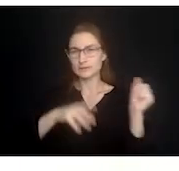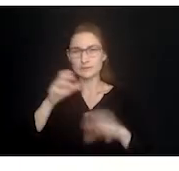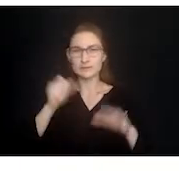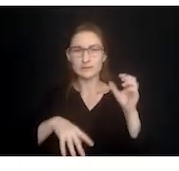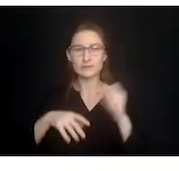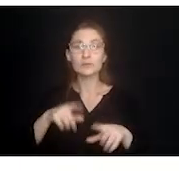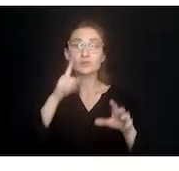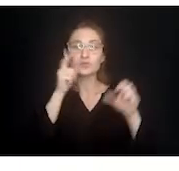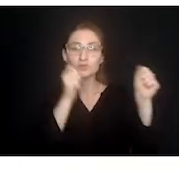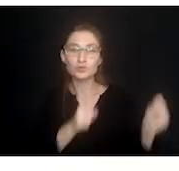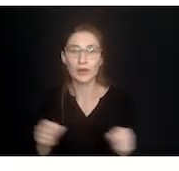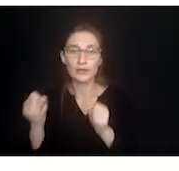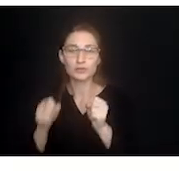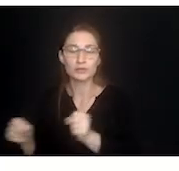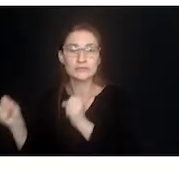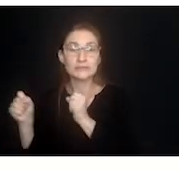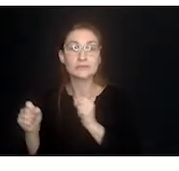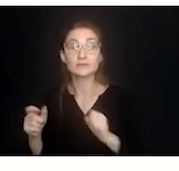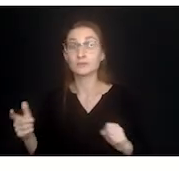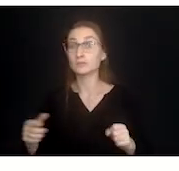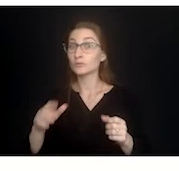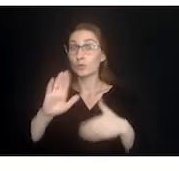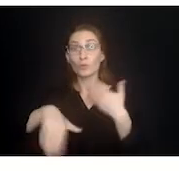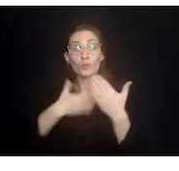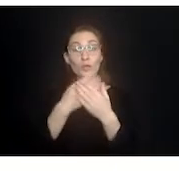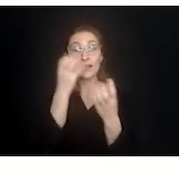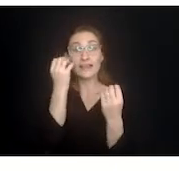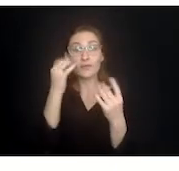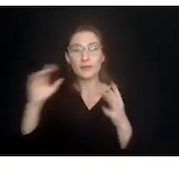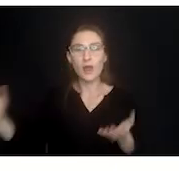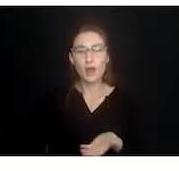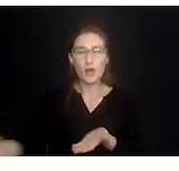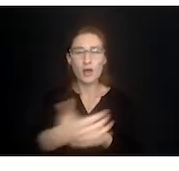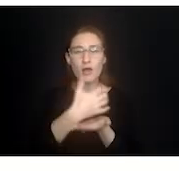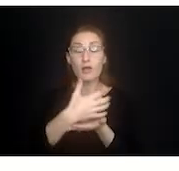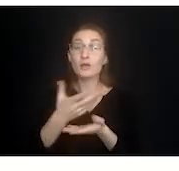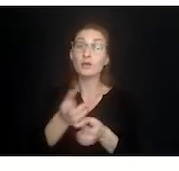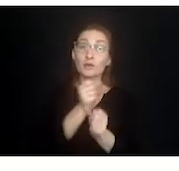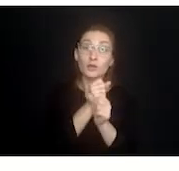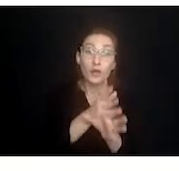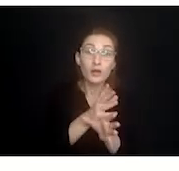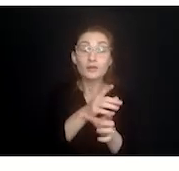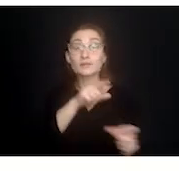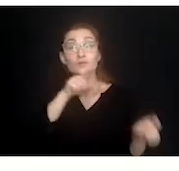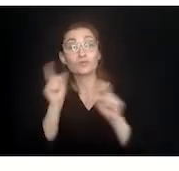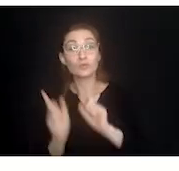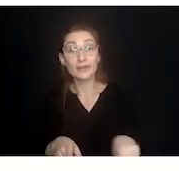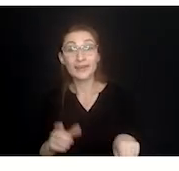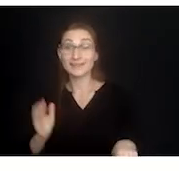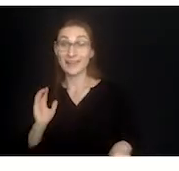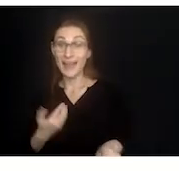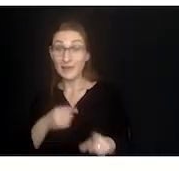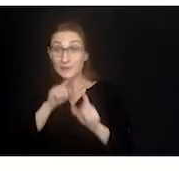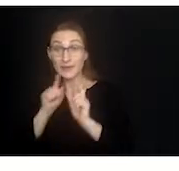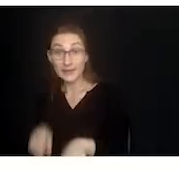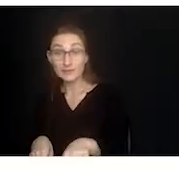So we needed to brainstorm strategies, right? After having all of this information about Richie's behavior, what was causing it,